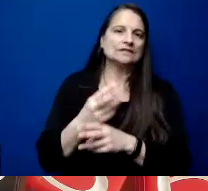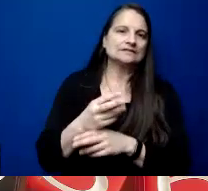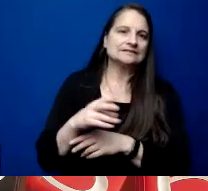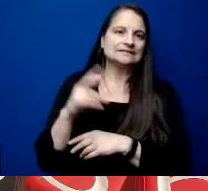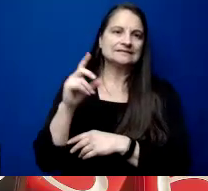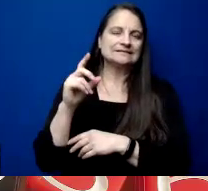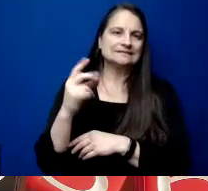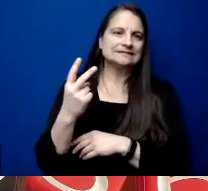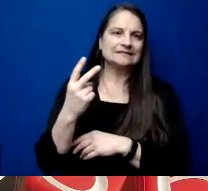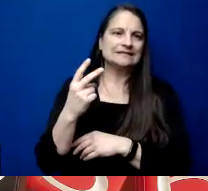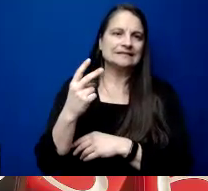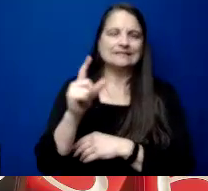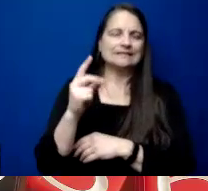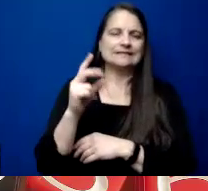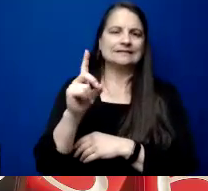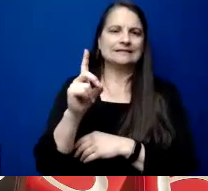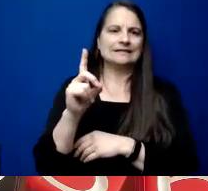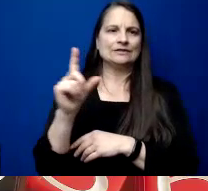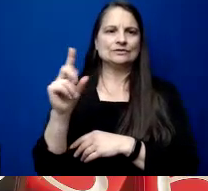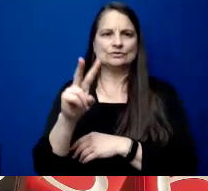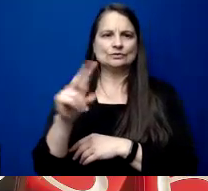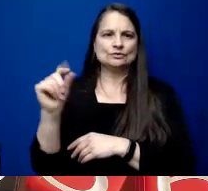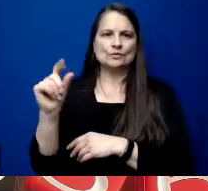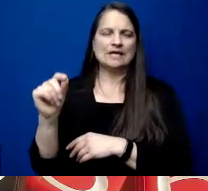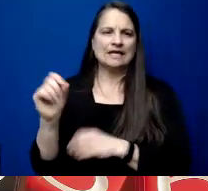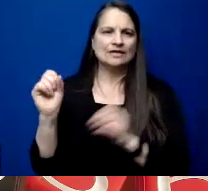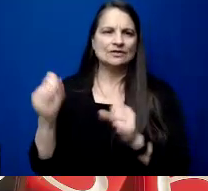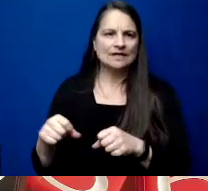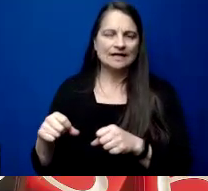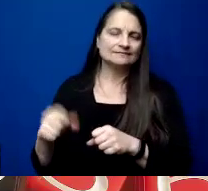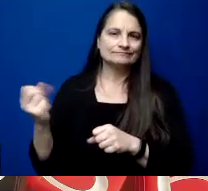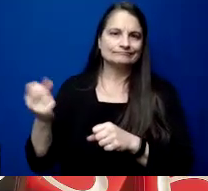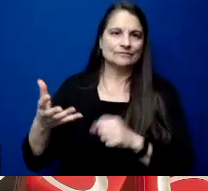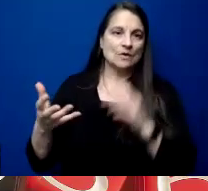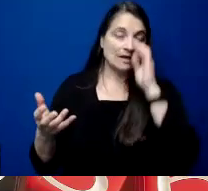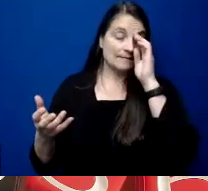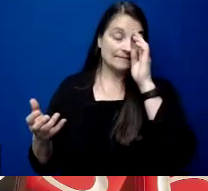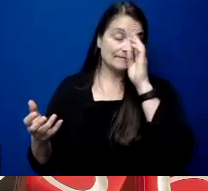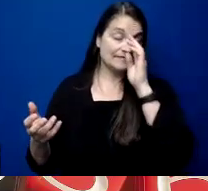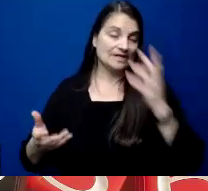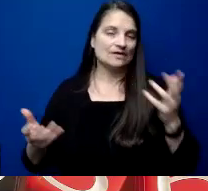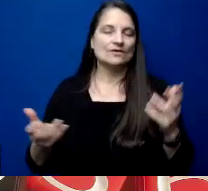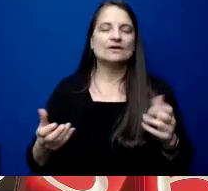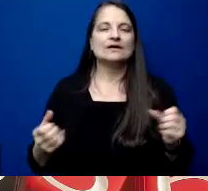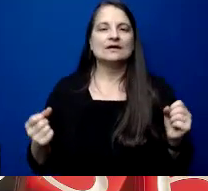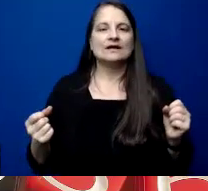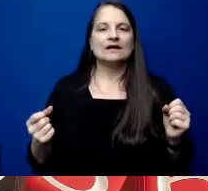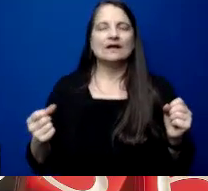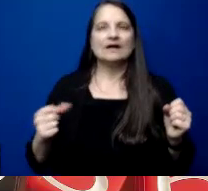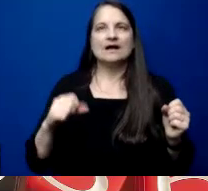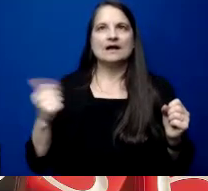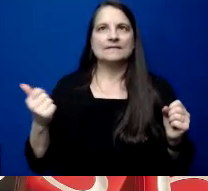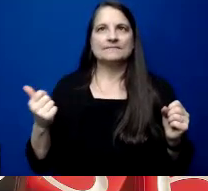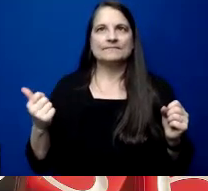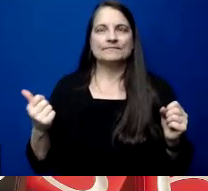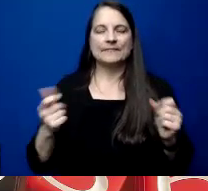add them up for you and give you the total. There's also different apps you can get on your phone. There are